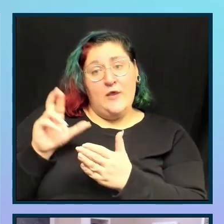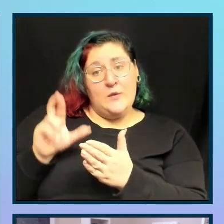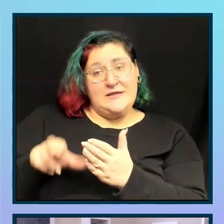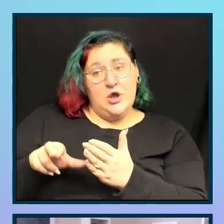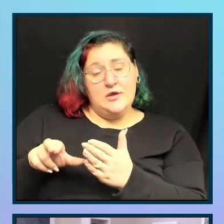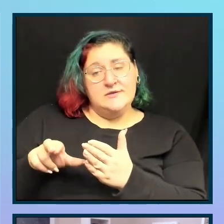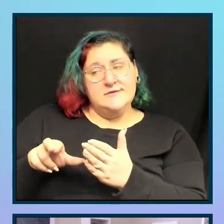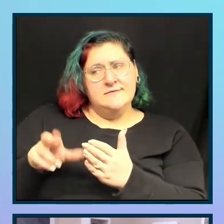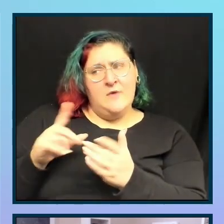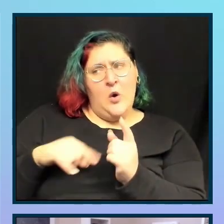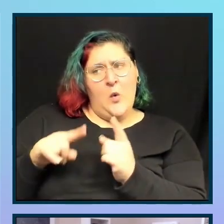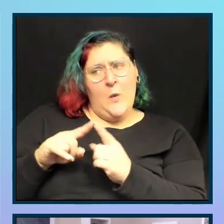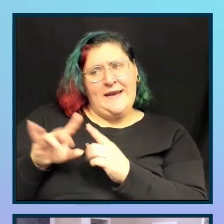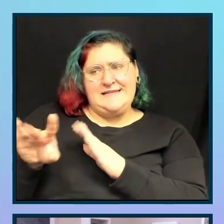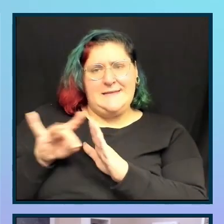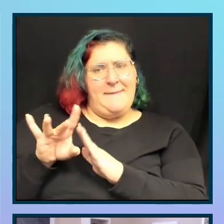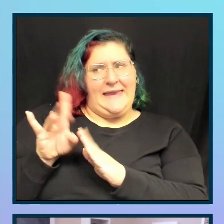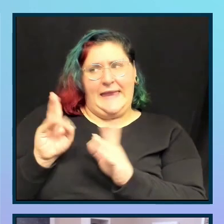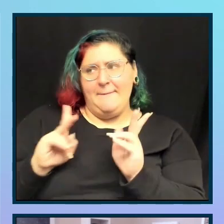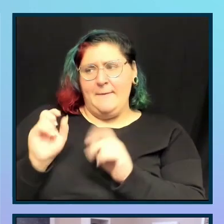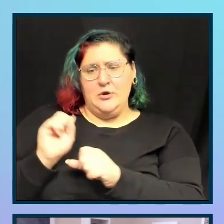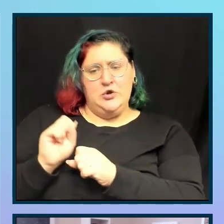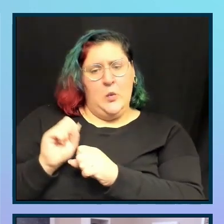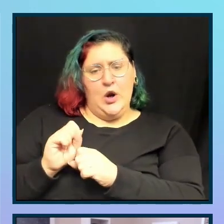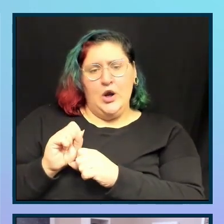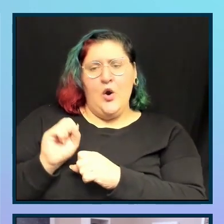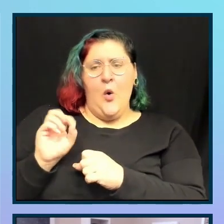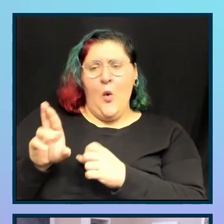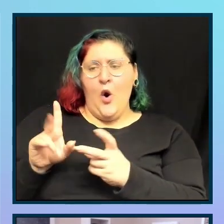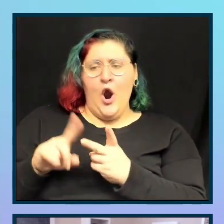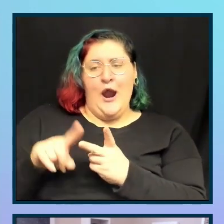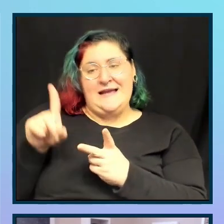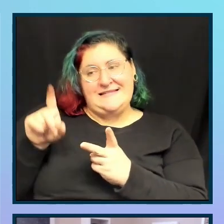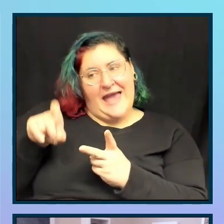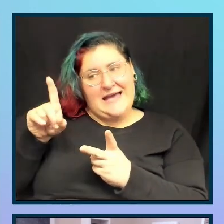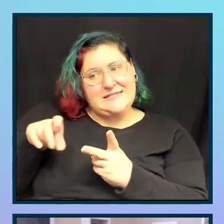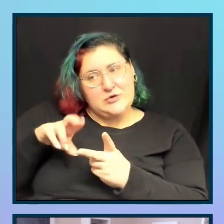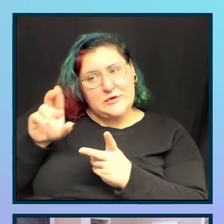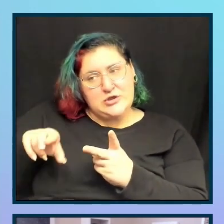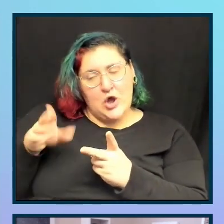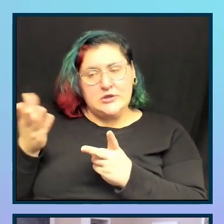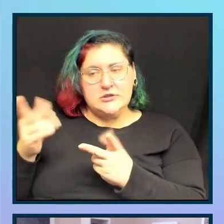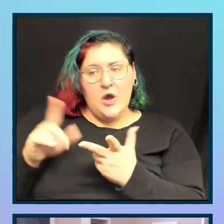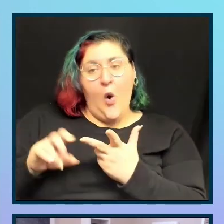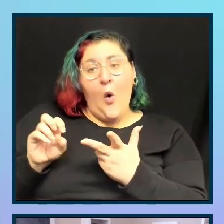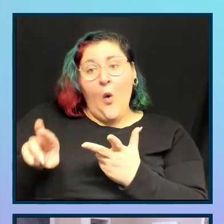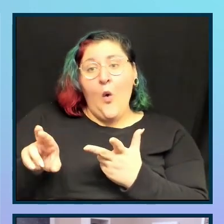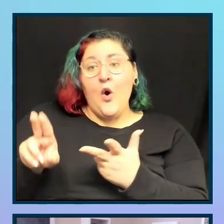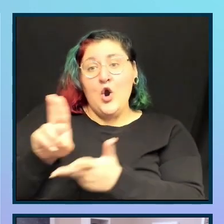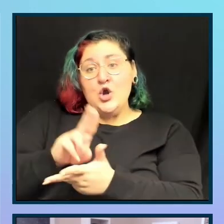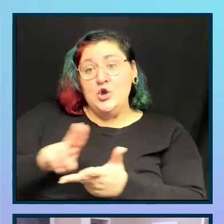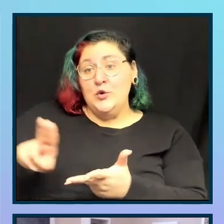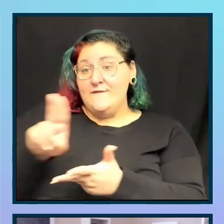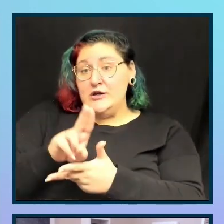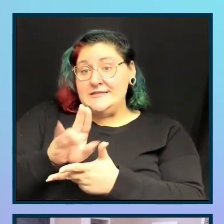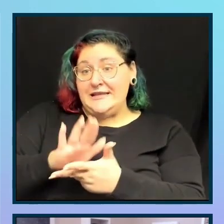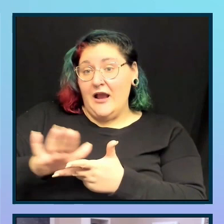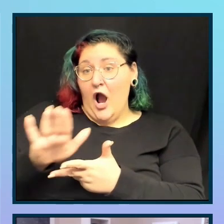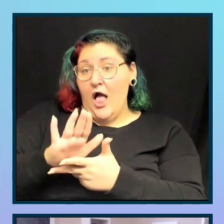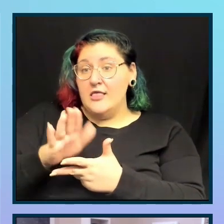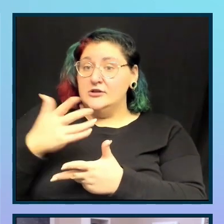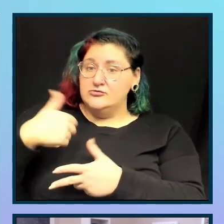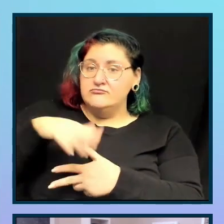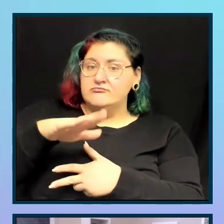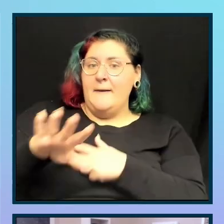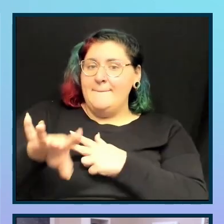jobs, or when it invigilates our exams, or when it picks people to go to university, those have to be unbiased, right? It was